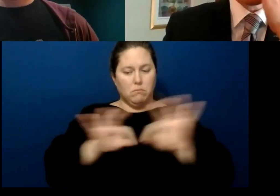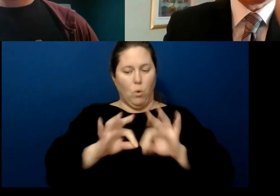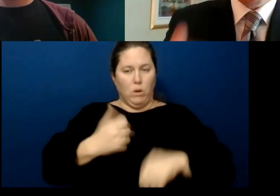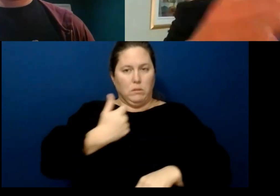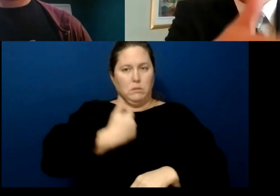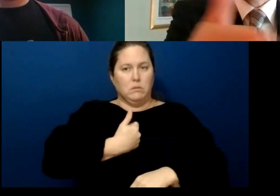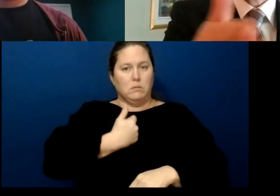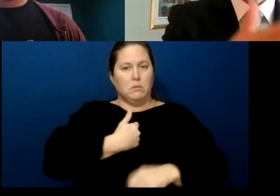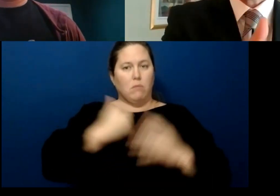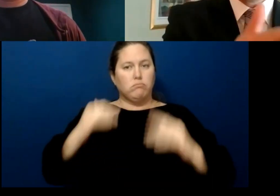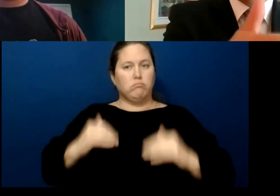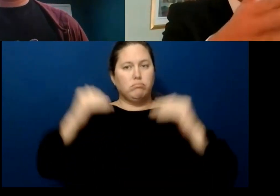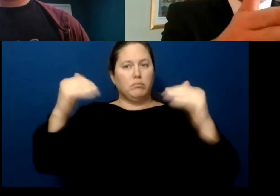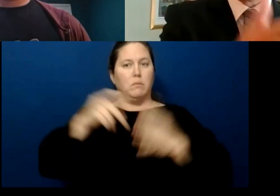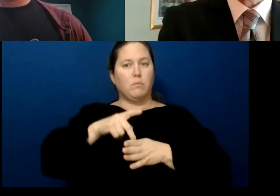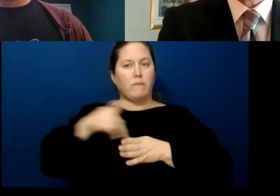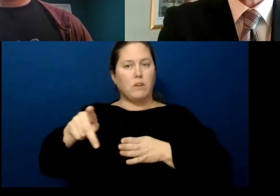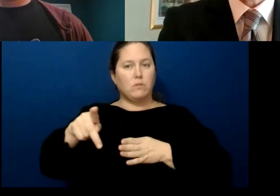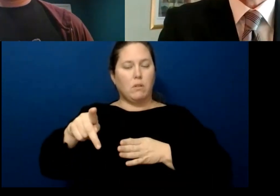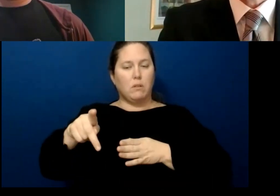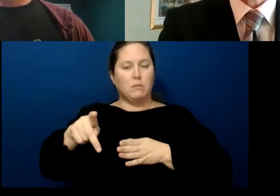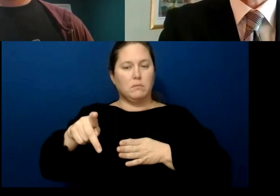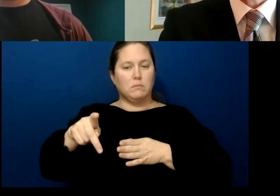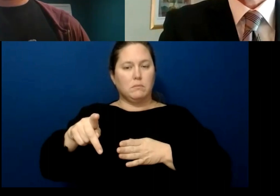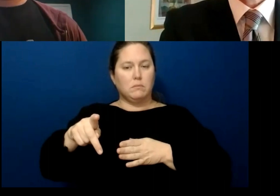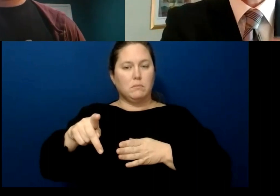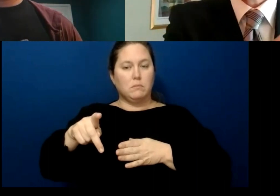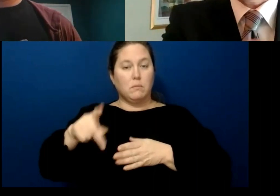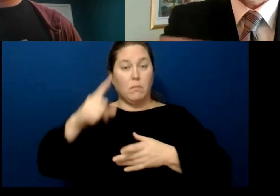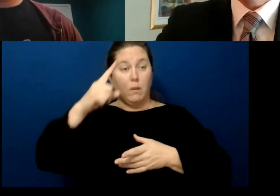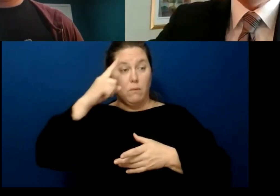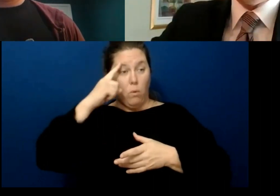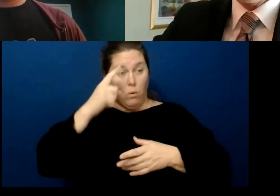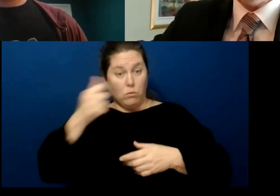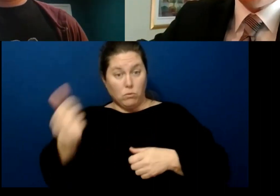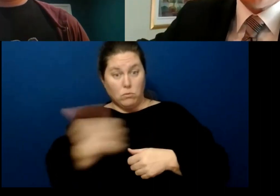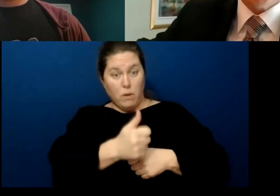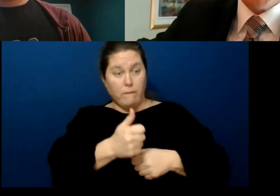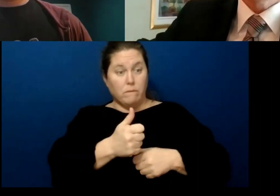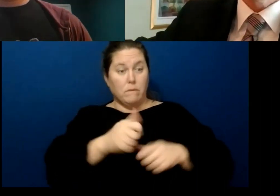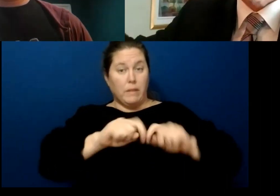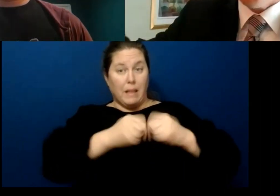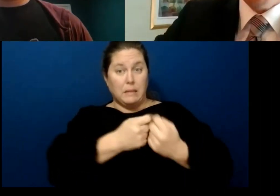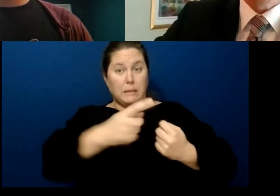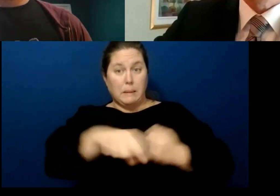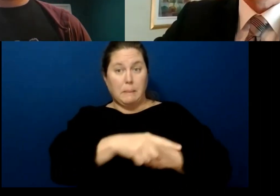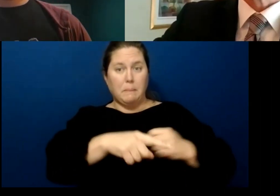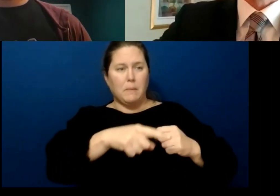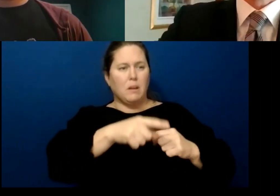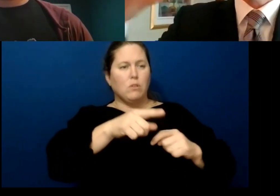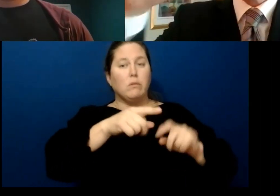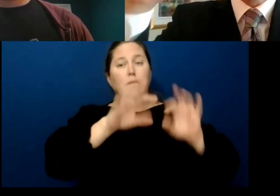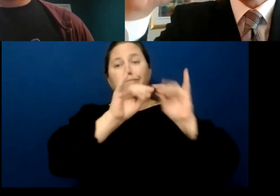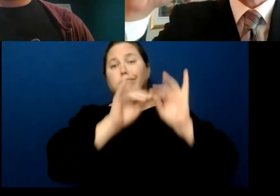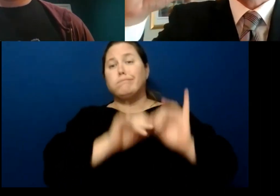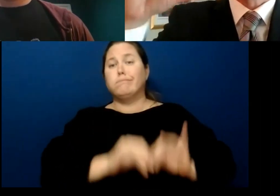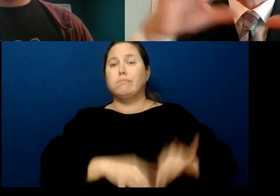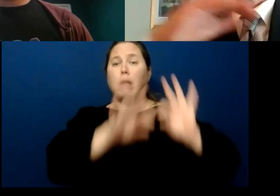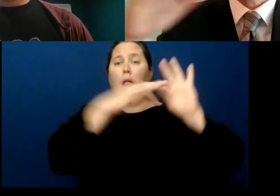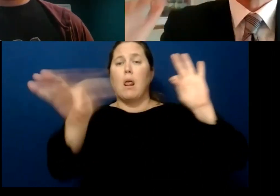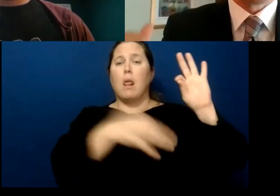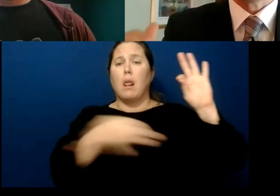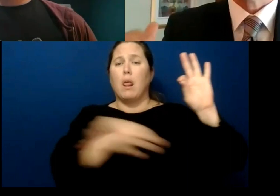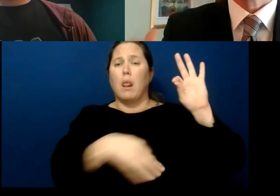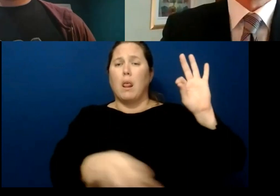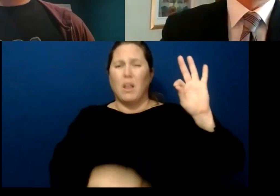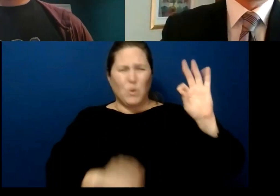So for you, even just yourself, if you're communicating with your team and it's all run-on sentences, no punctuation, one giant